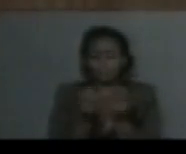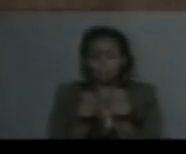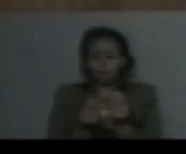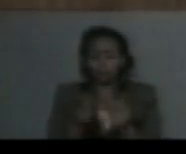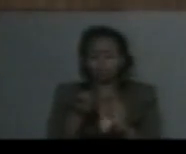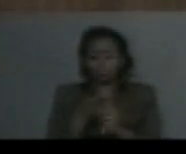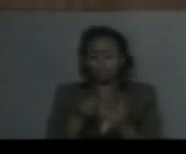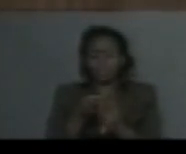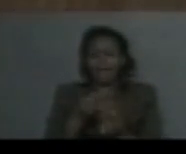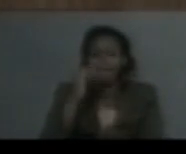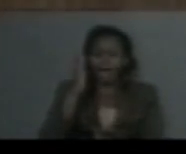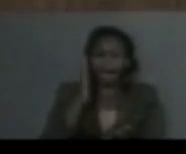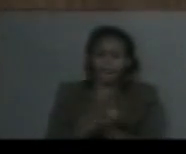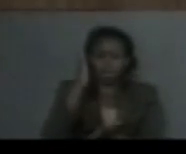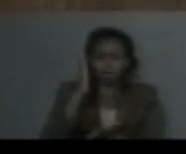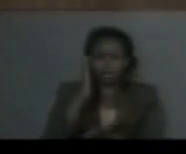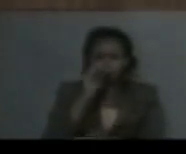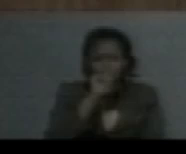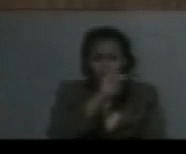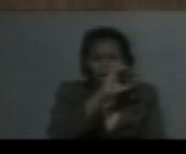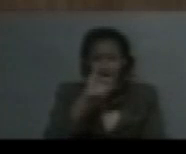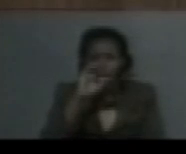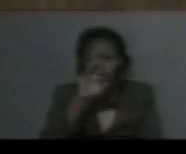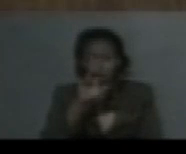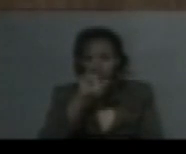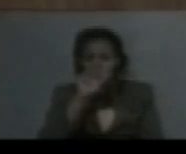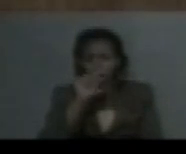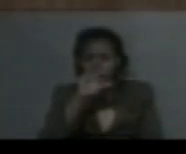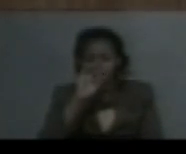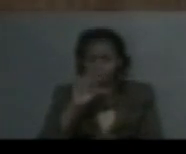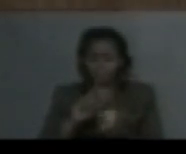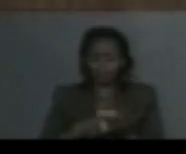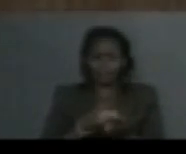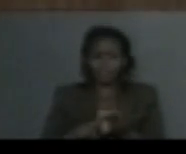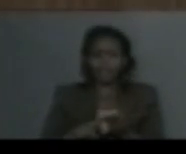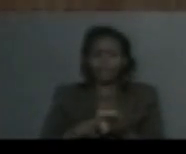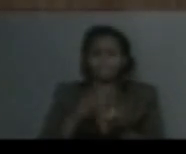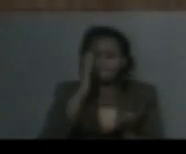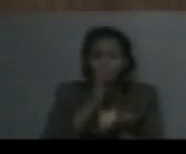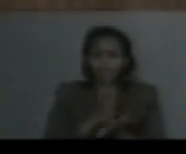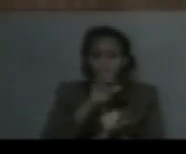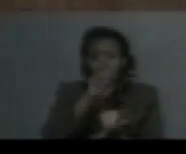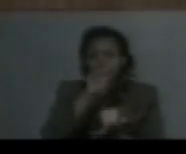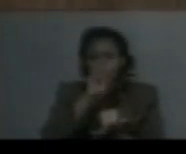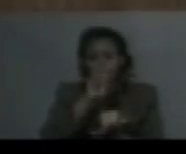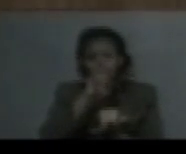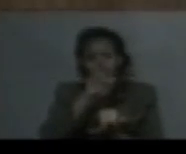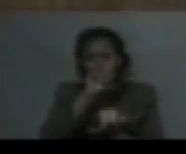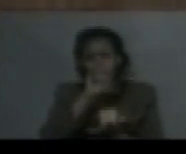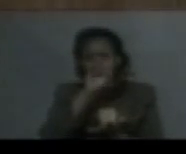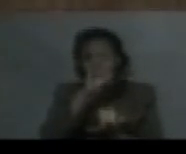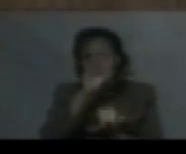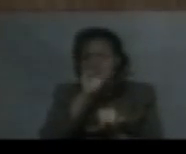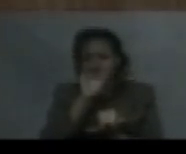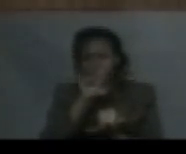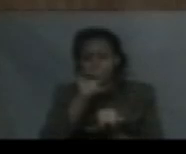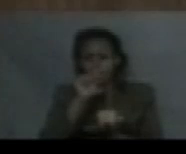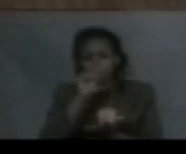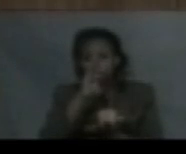Accuracy is very important. Verifiable. So it must not only be accurate, but it must be